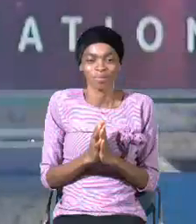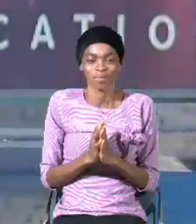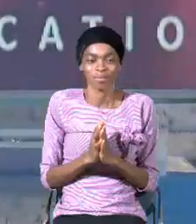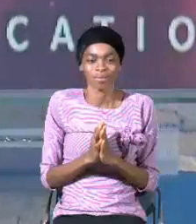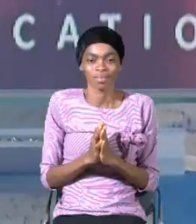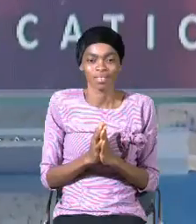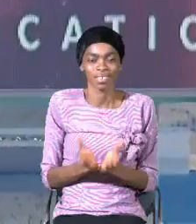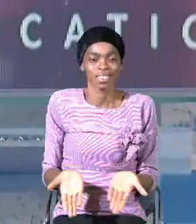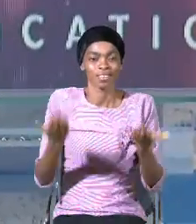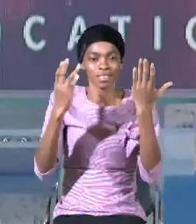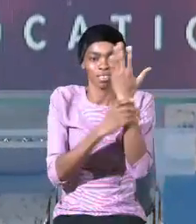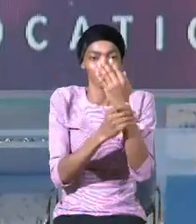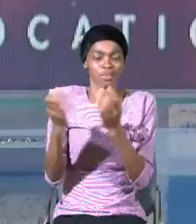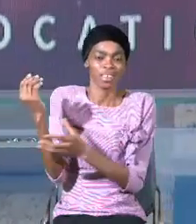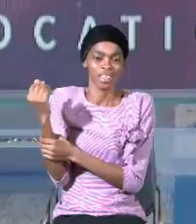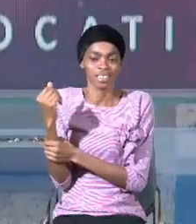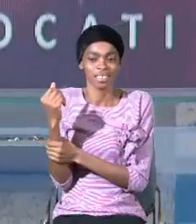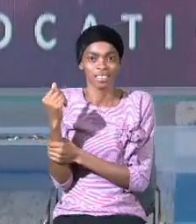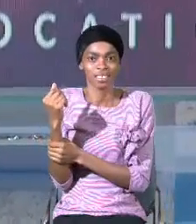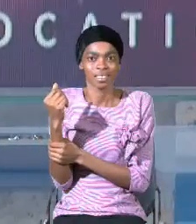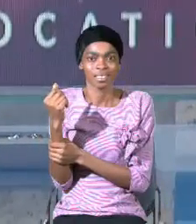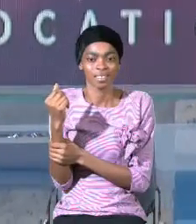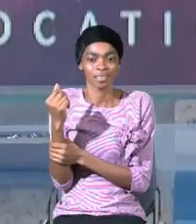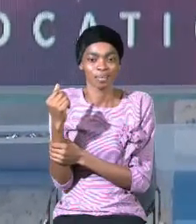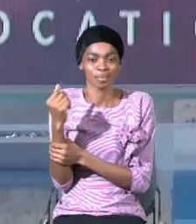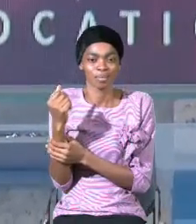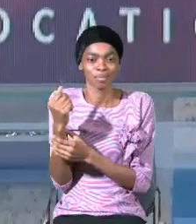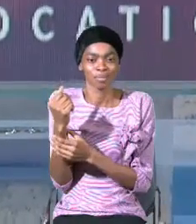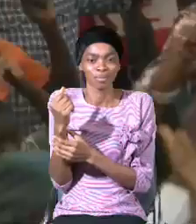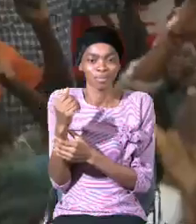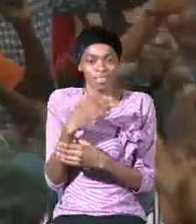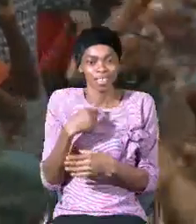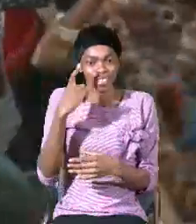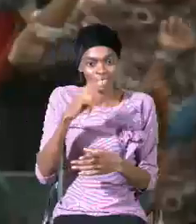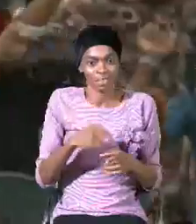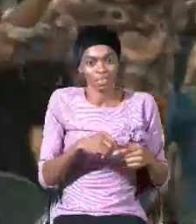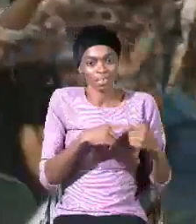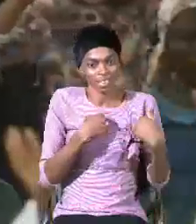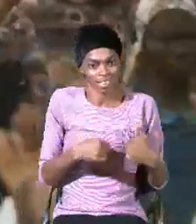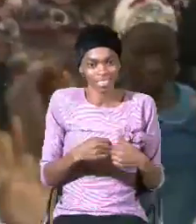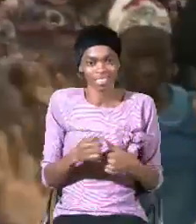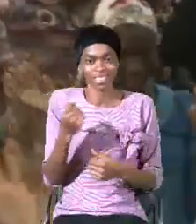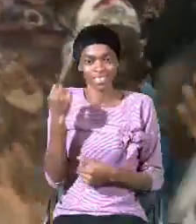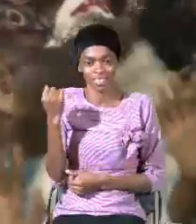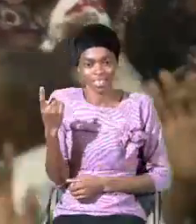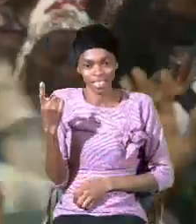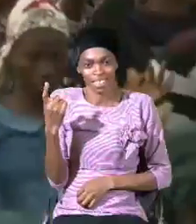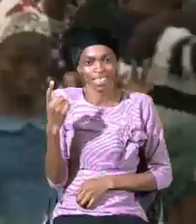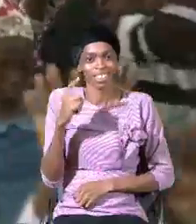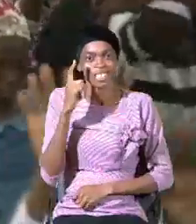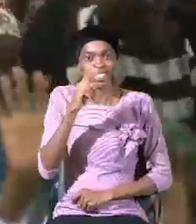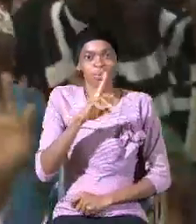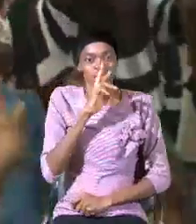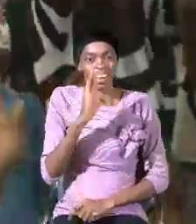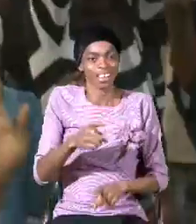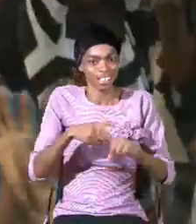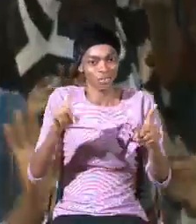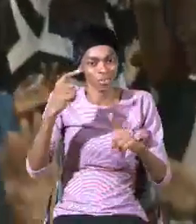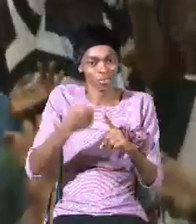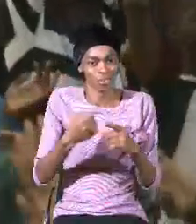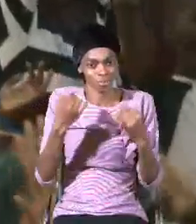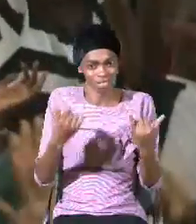Raise up your hand. And then in your heart, understand, you are different from today.